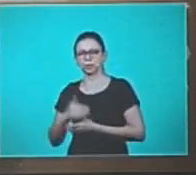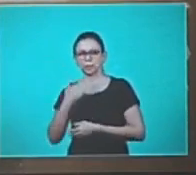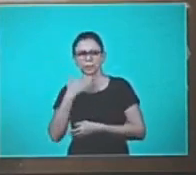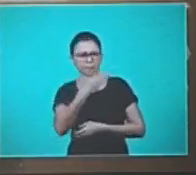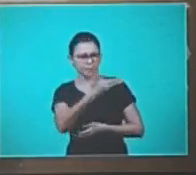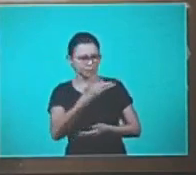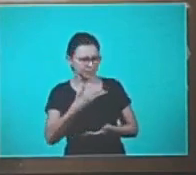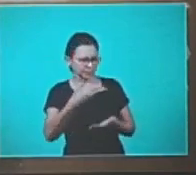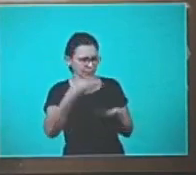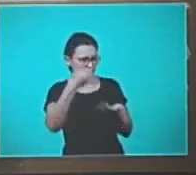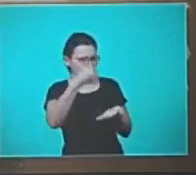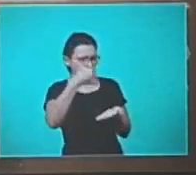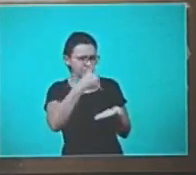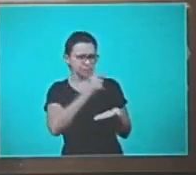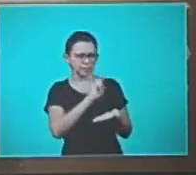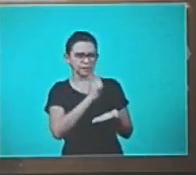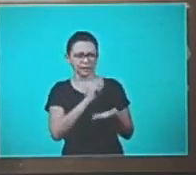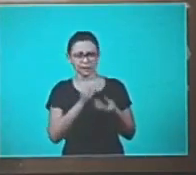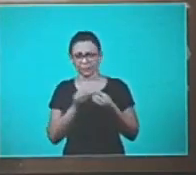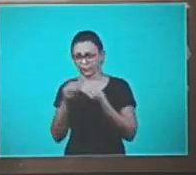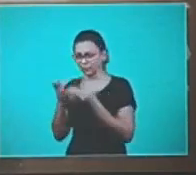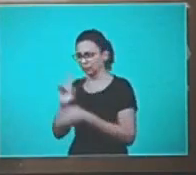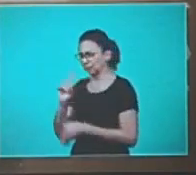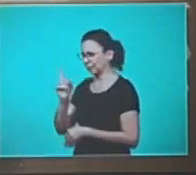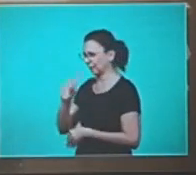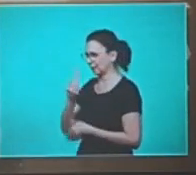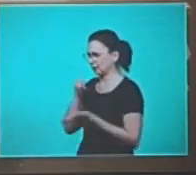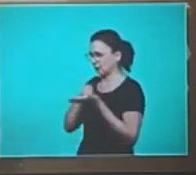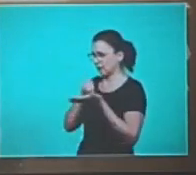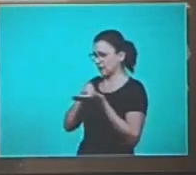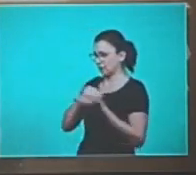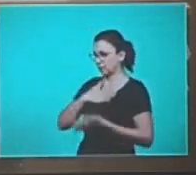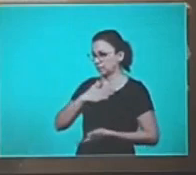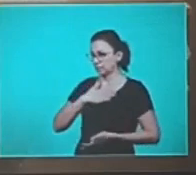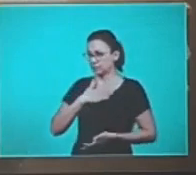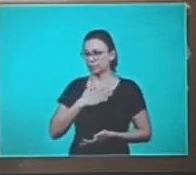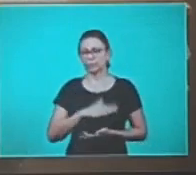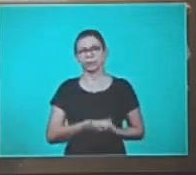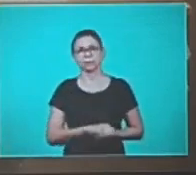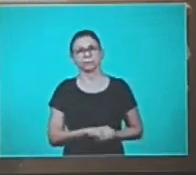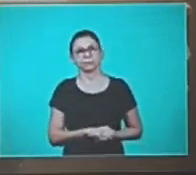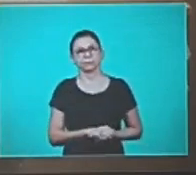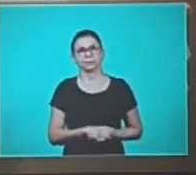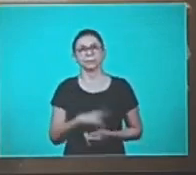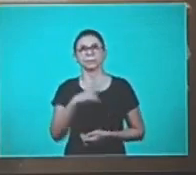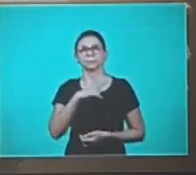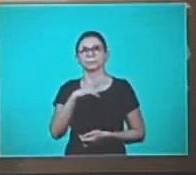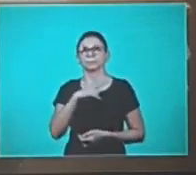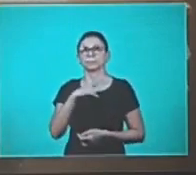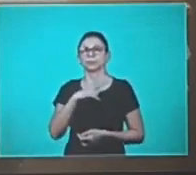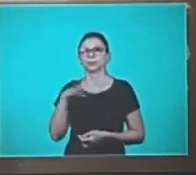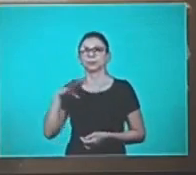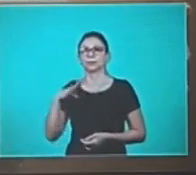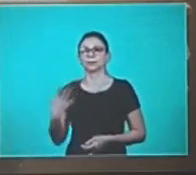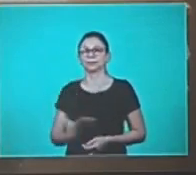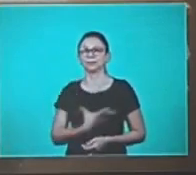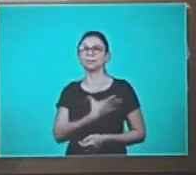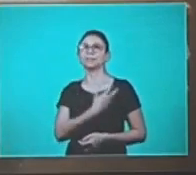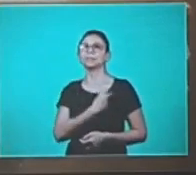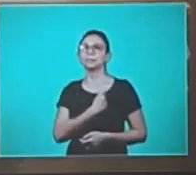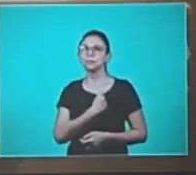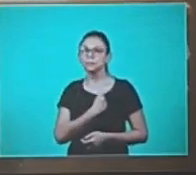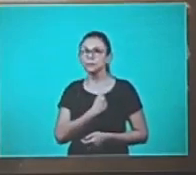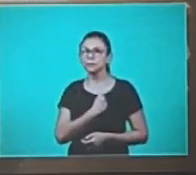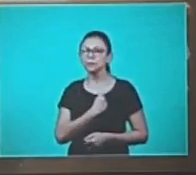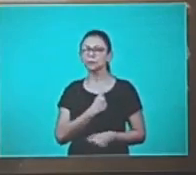you, I will be lacking oil for myself. So, no one saves